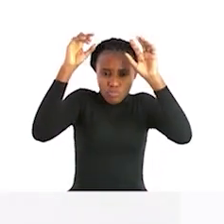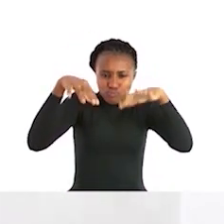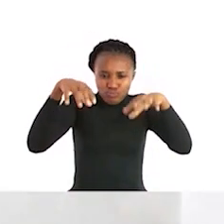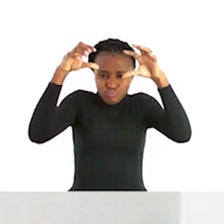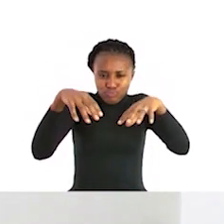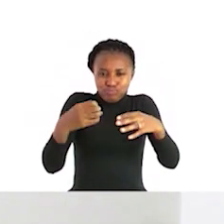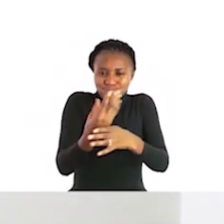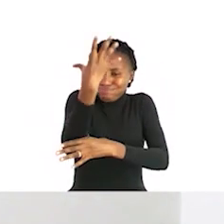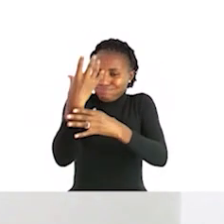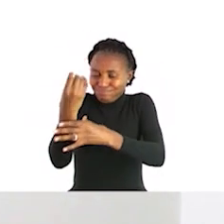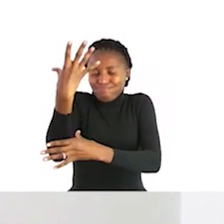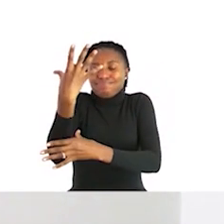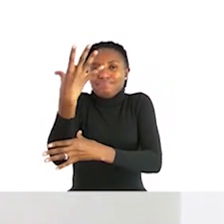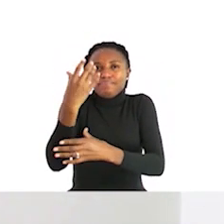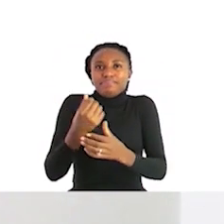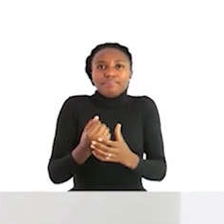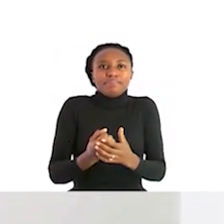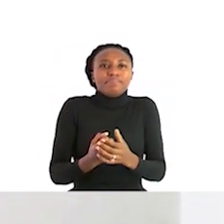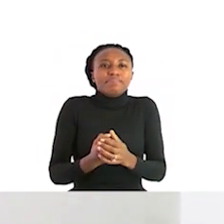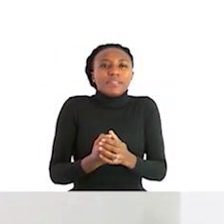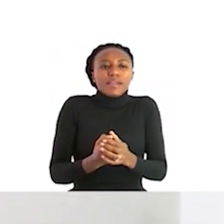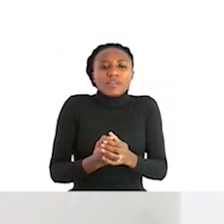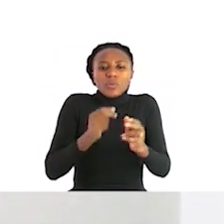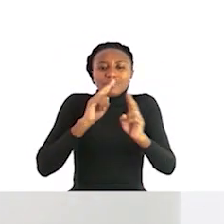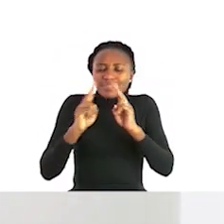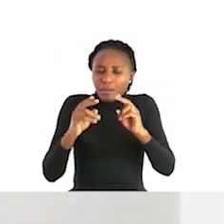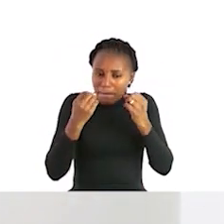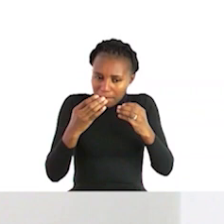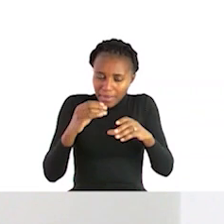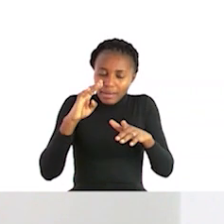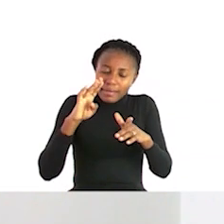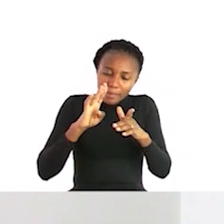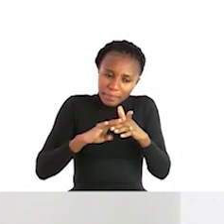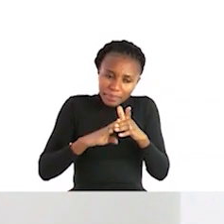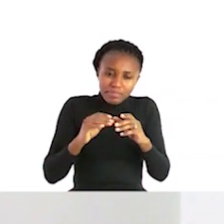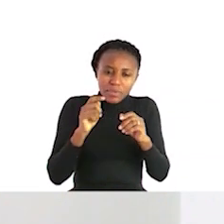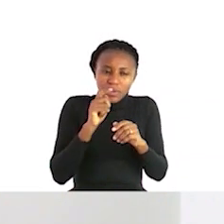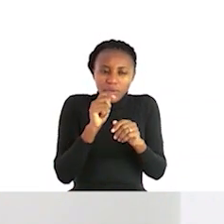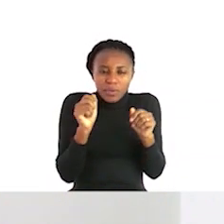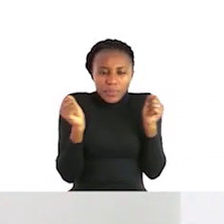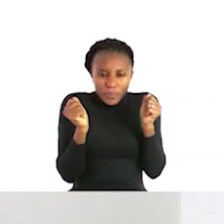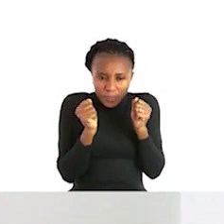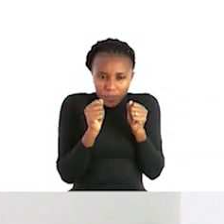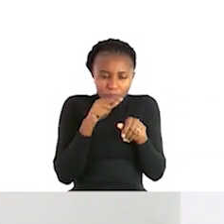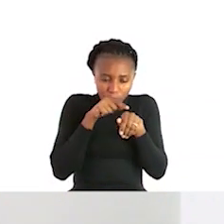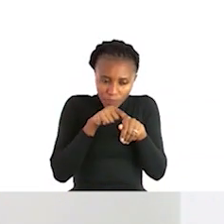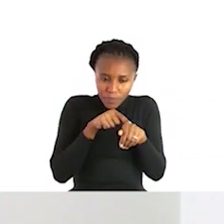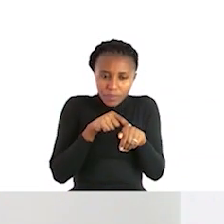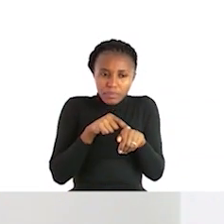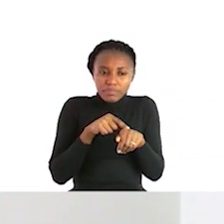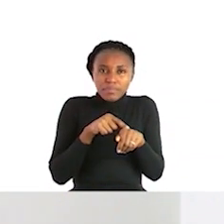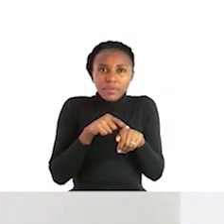regions. Okay, we'll not go into detail to explain what is malaria further.